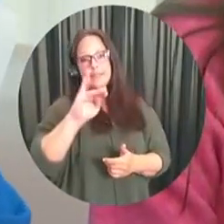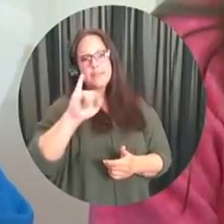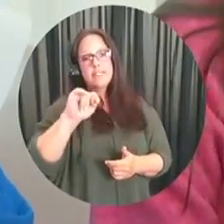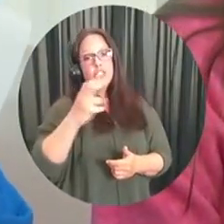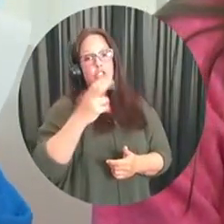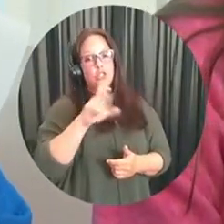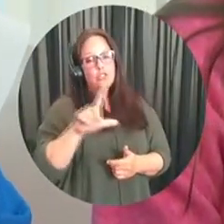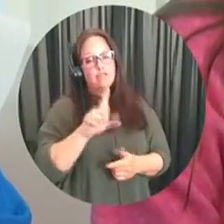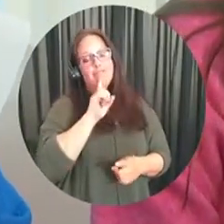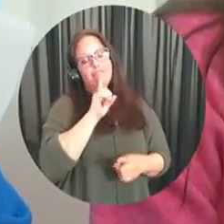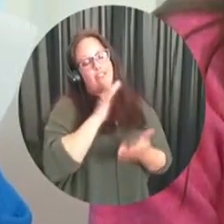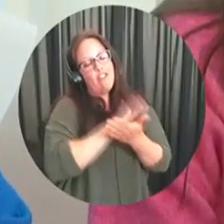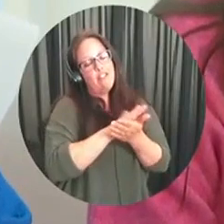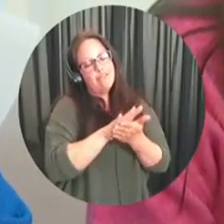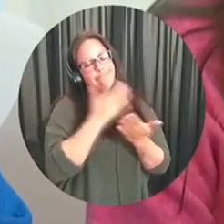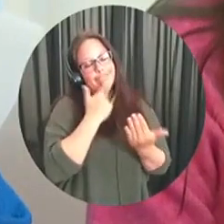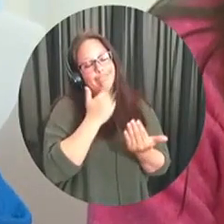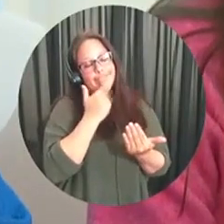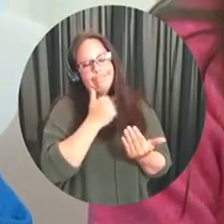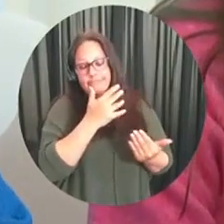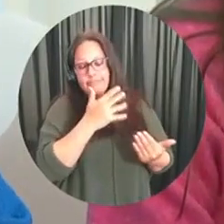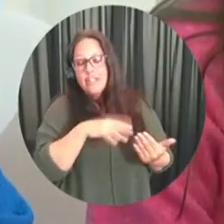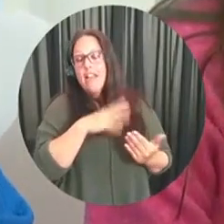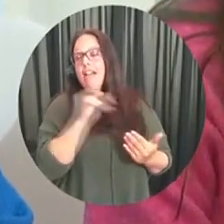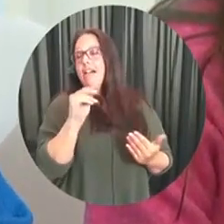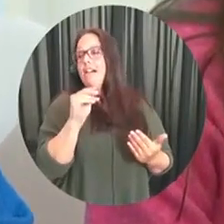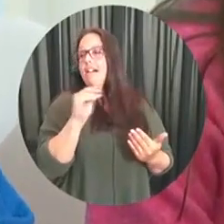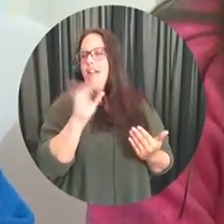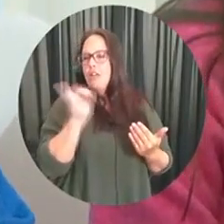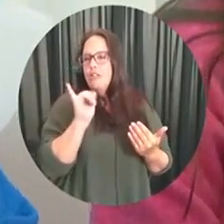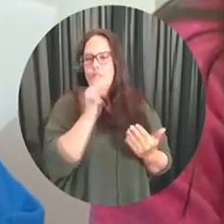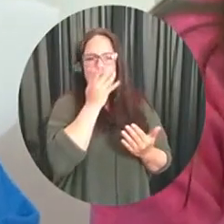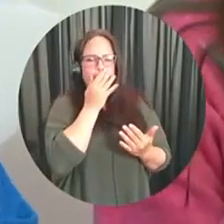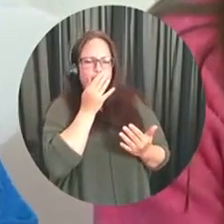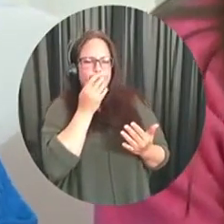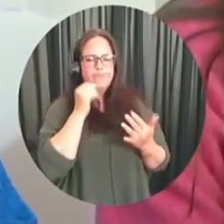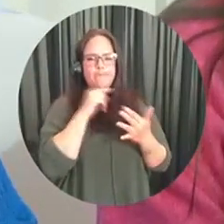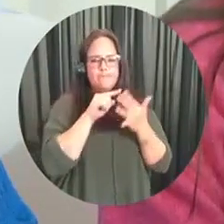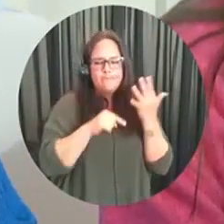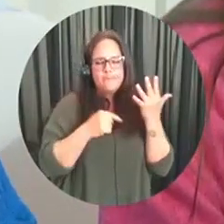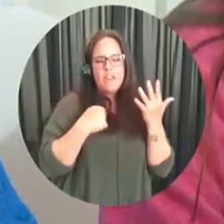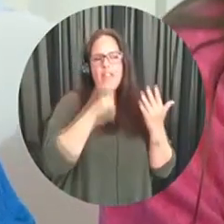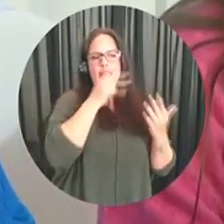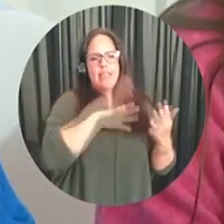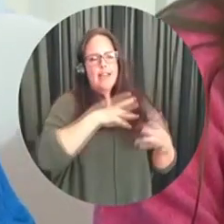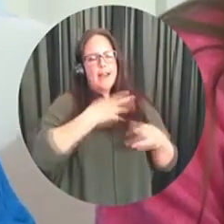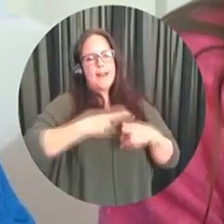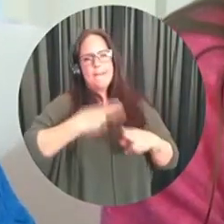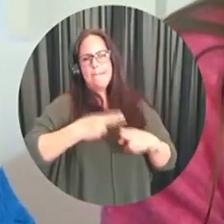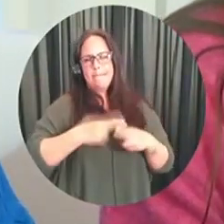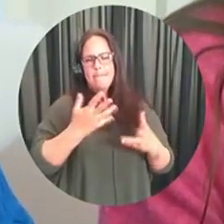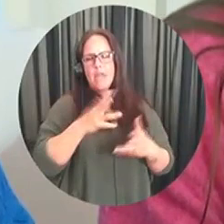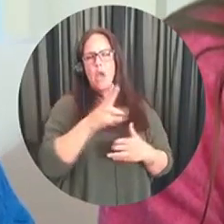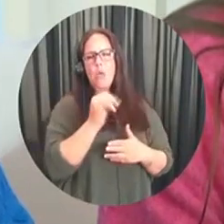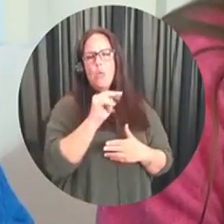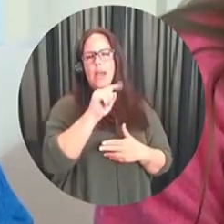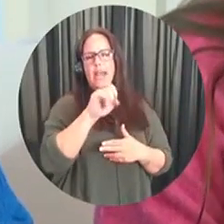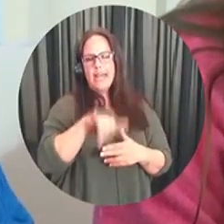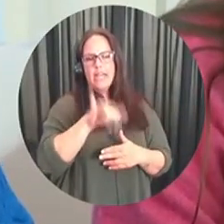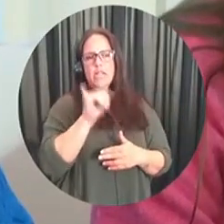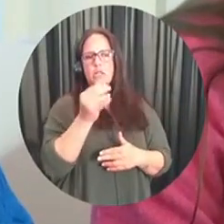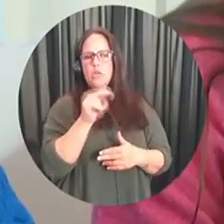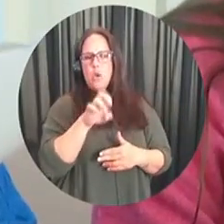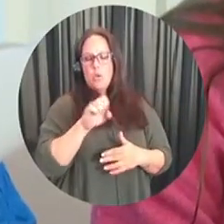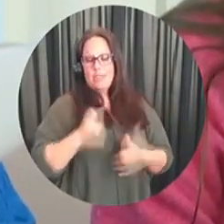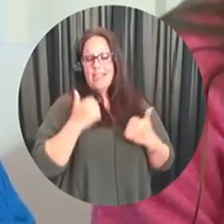very nice. And then also, let's see here. I had a lady by the name of Whitney Jones, who lives in Nitro,